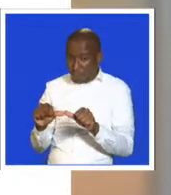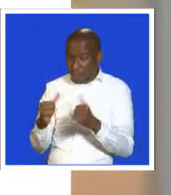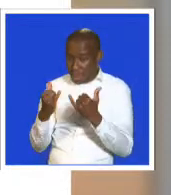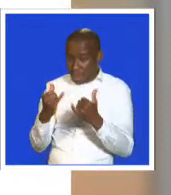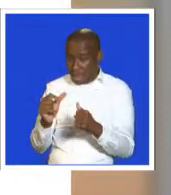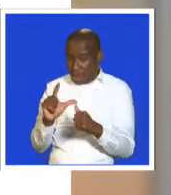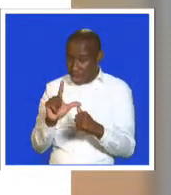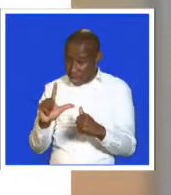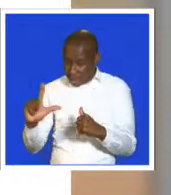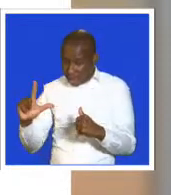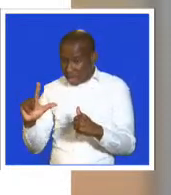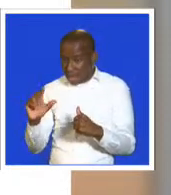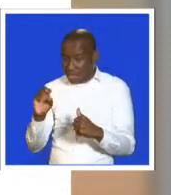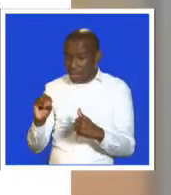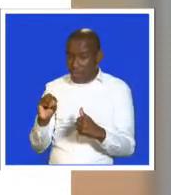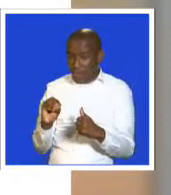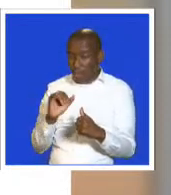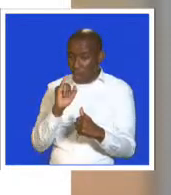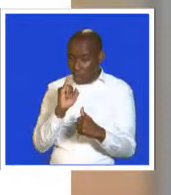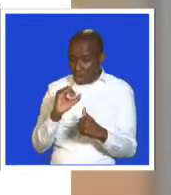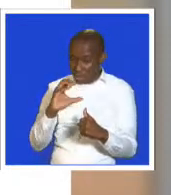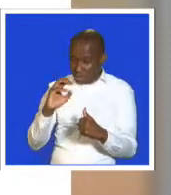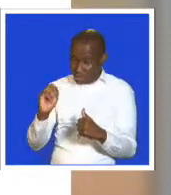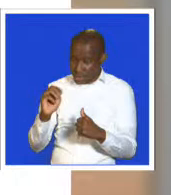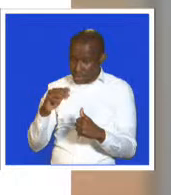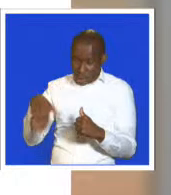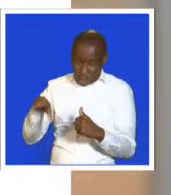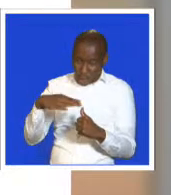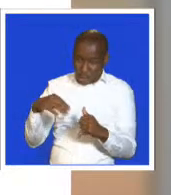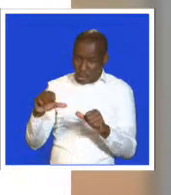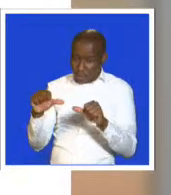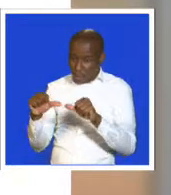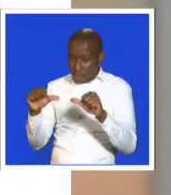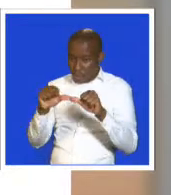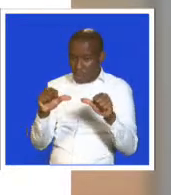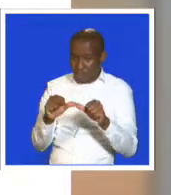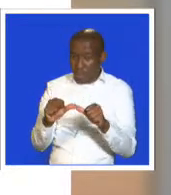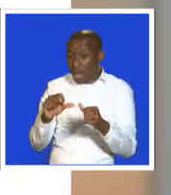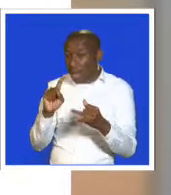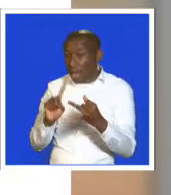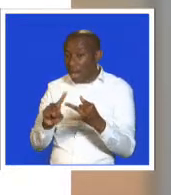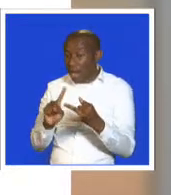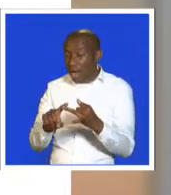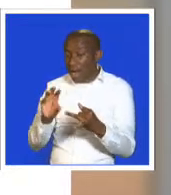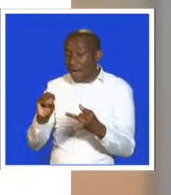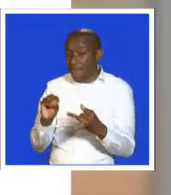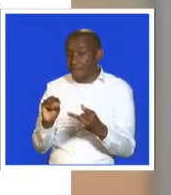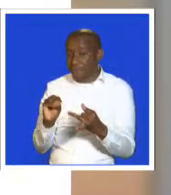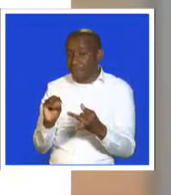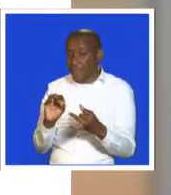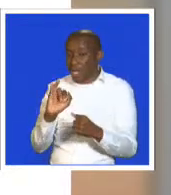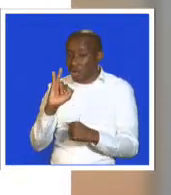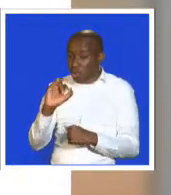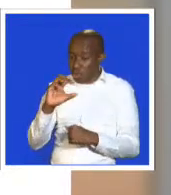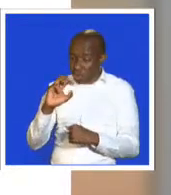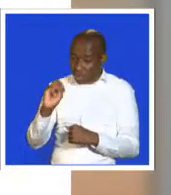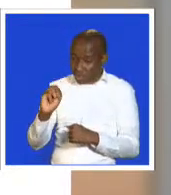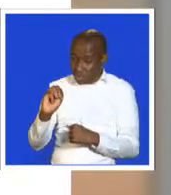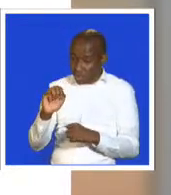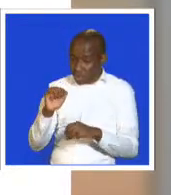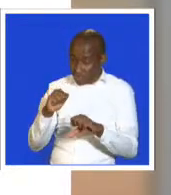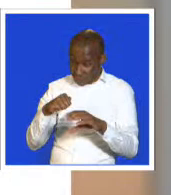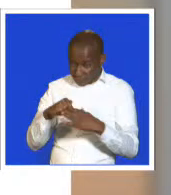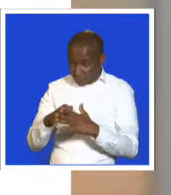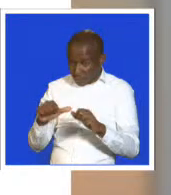or the edge. Each edge is a centimeter long. The second one we have here has 2 centimeters for the